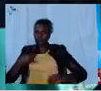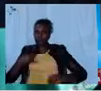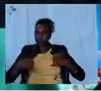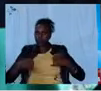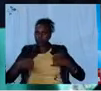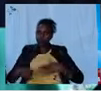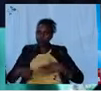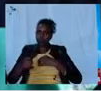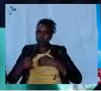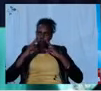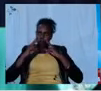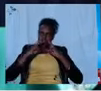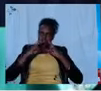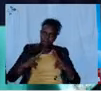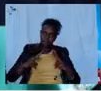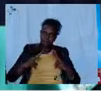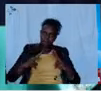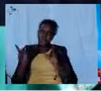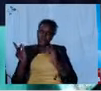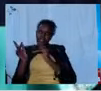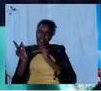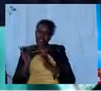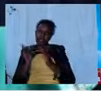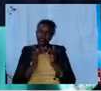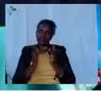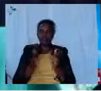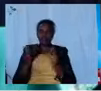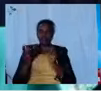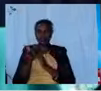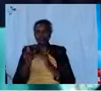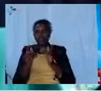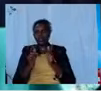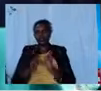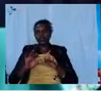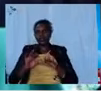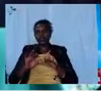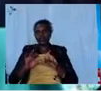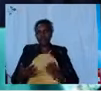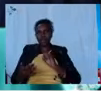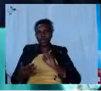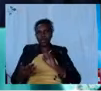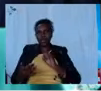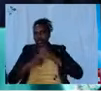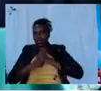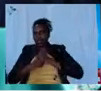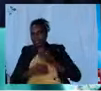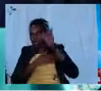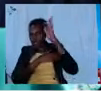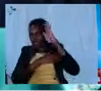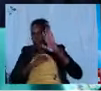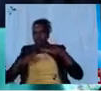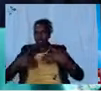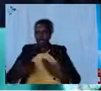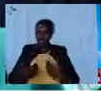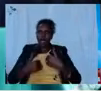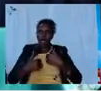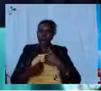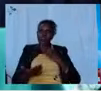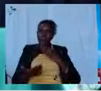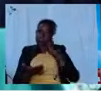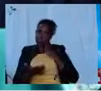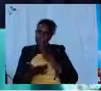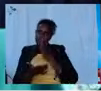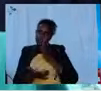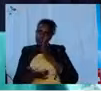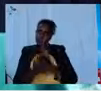rest and joy and peace. Jesus, Jesus, how I trust him, how